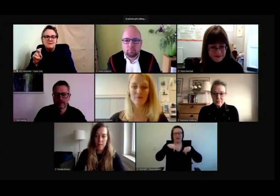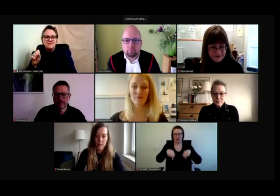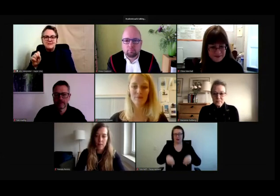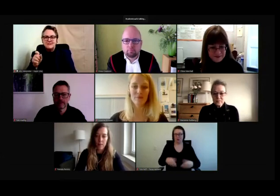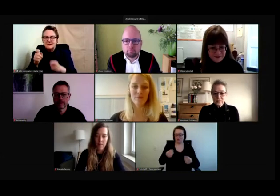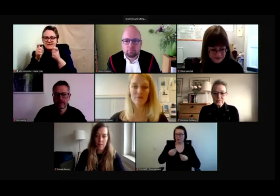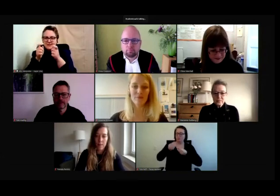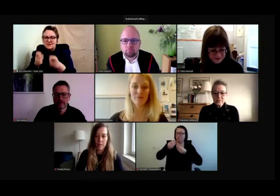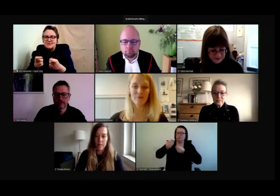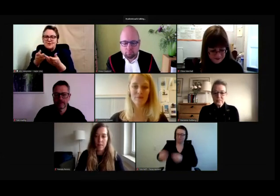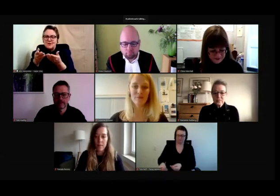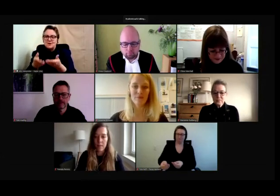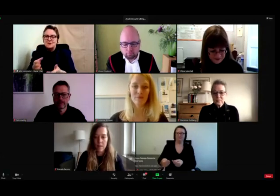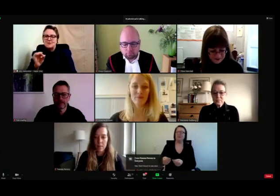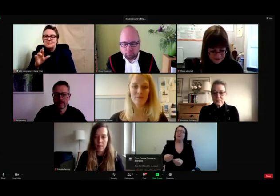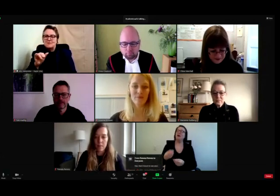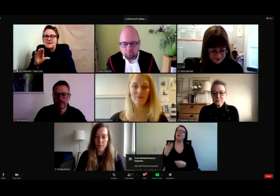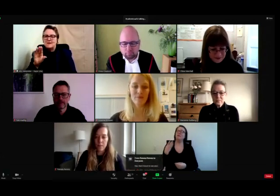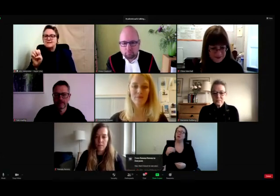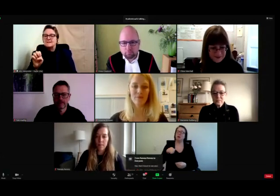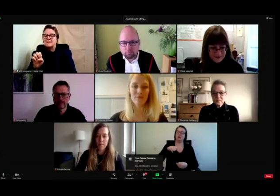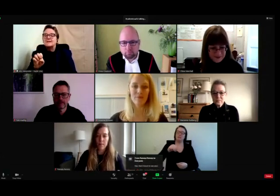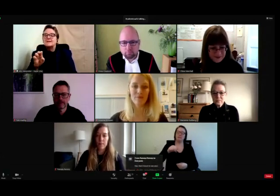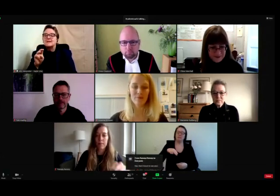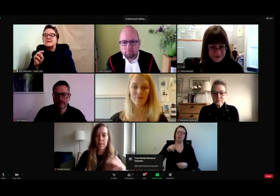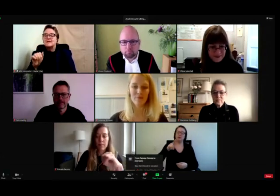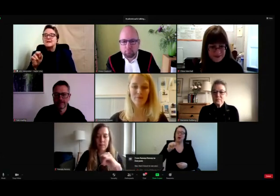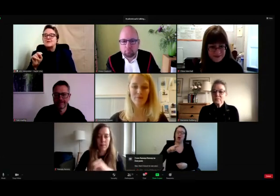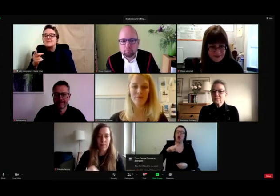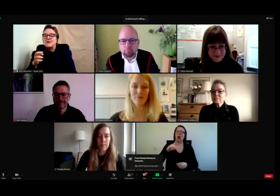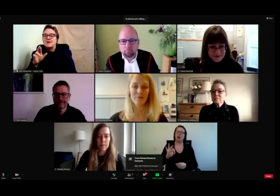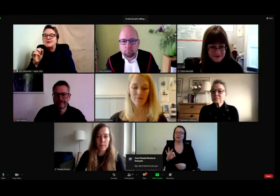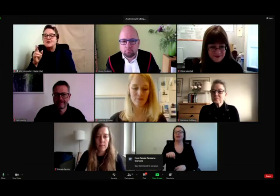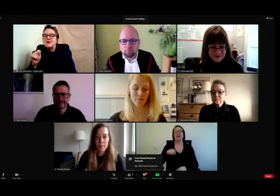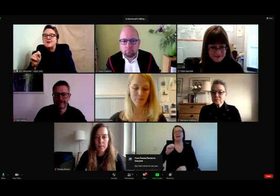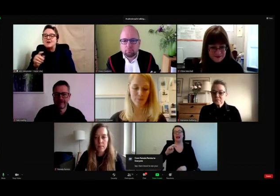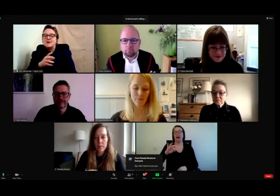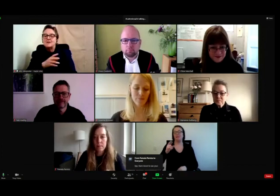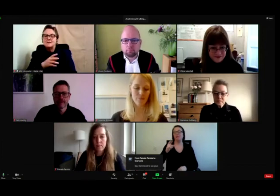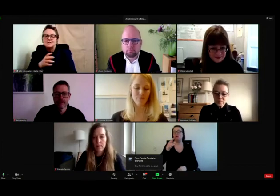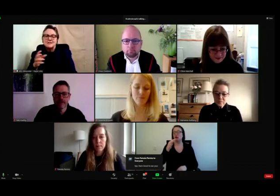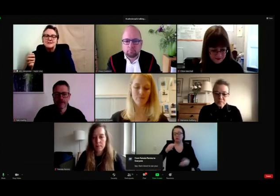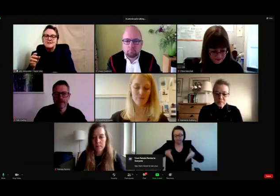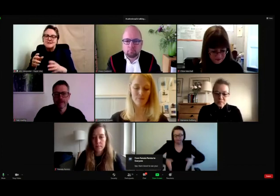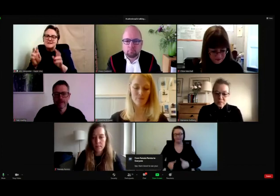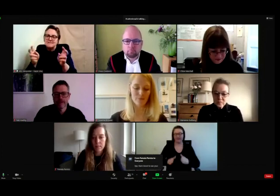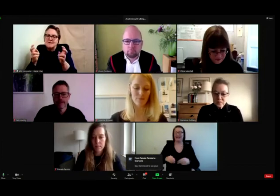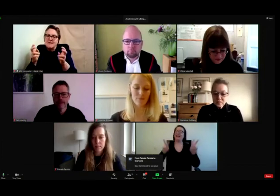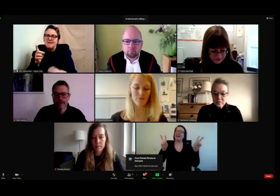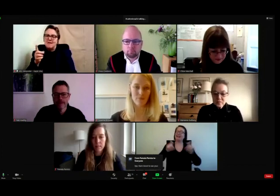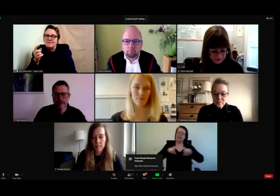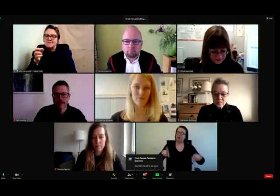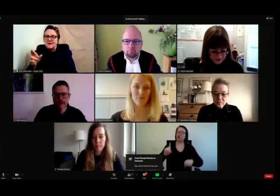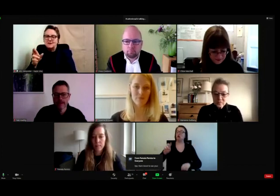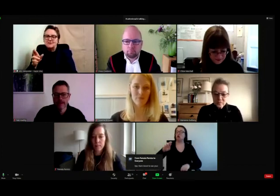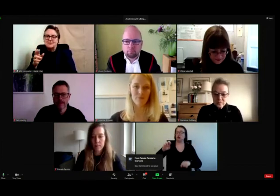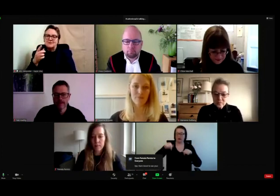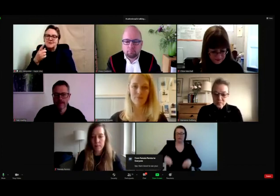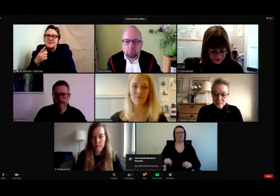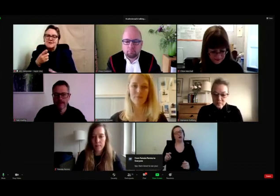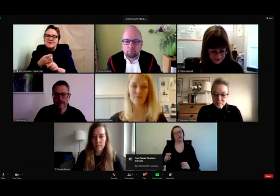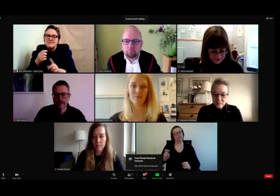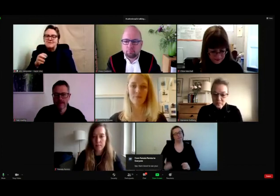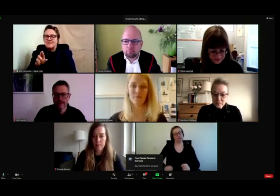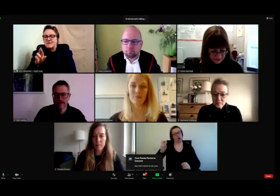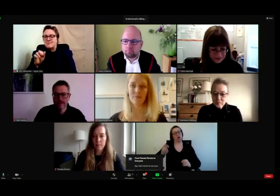you, Francie Manhardt, born in Erfurt, the title of doctor from Radboud University Nijmegen, to which